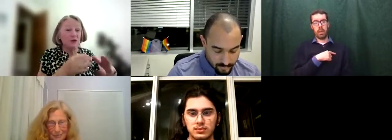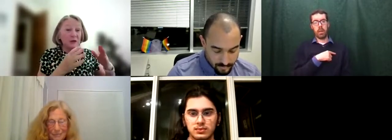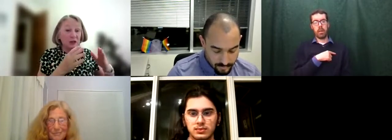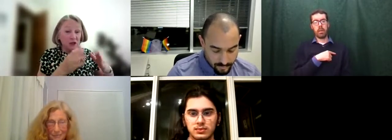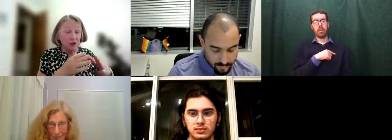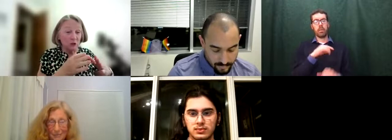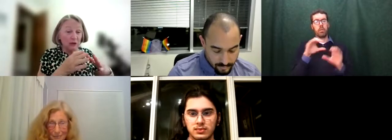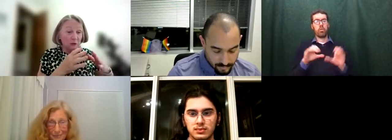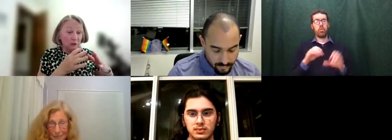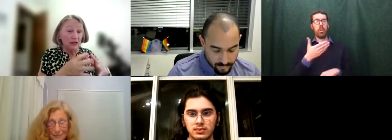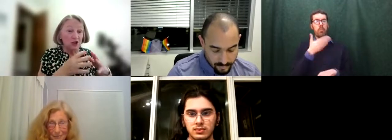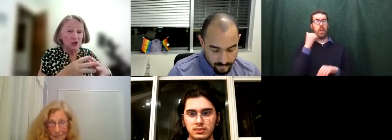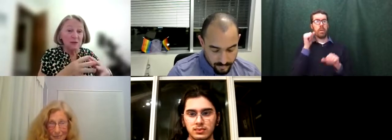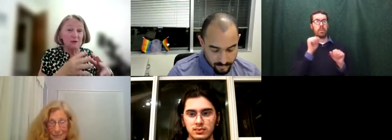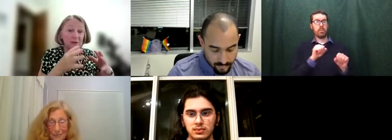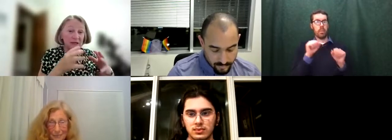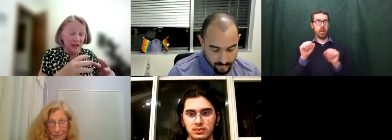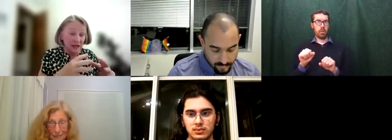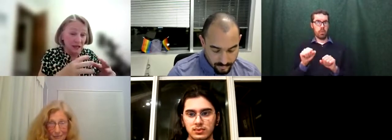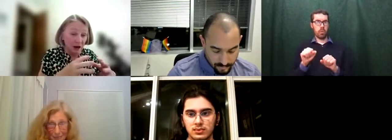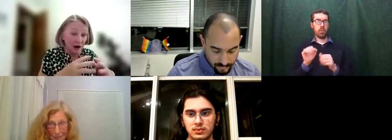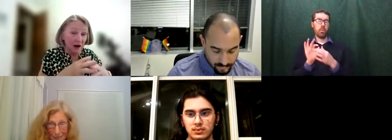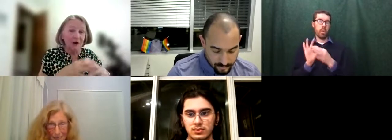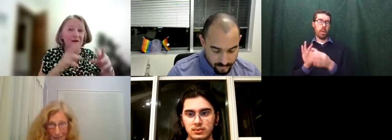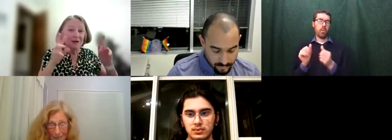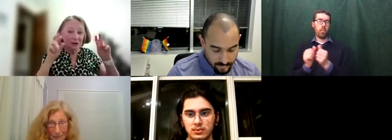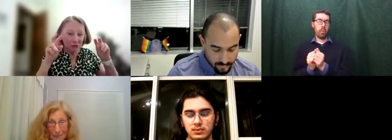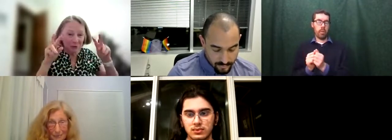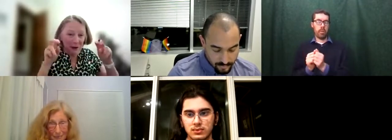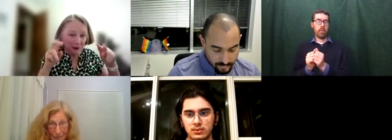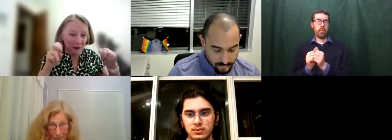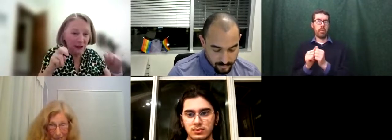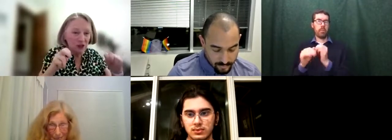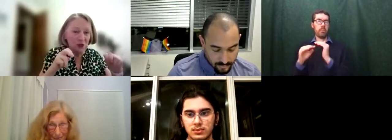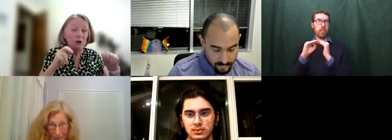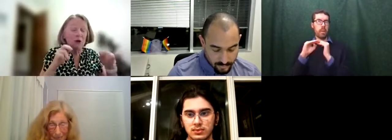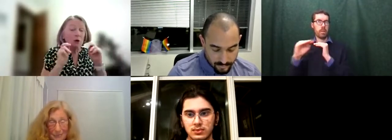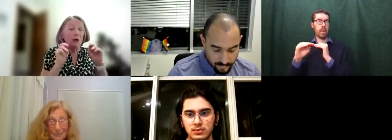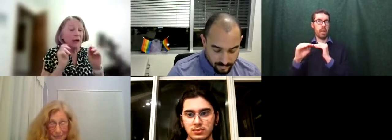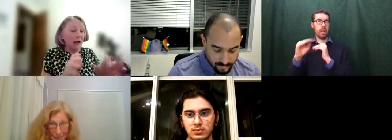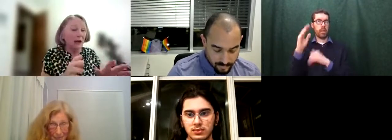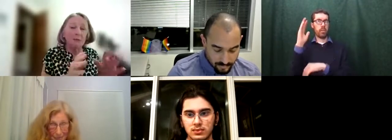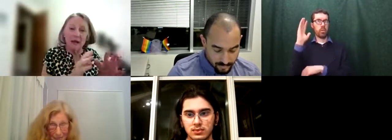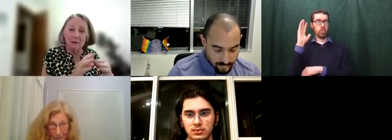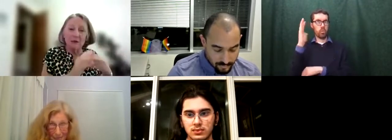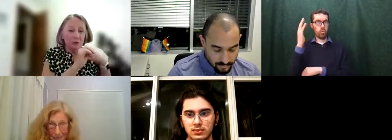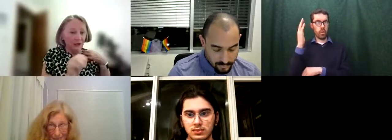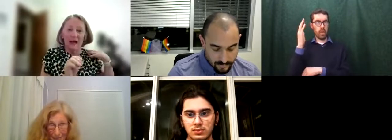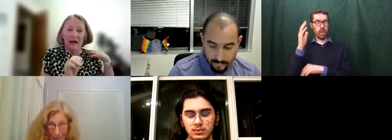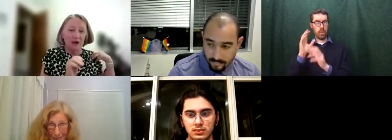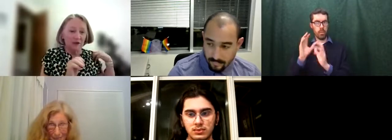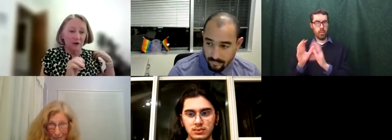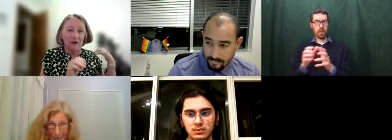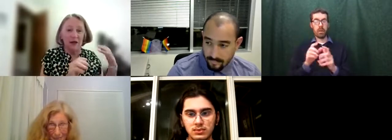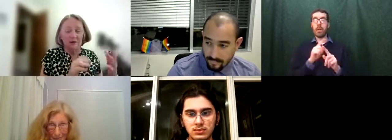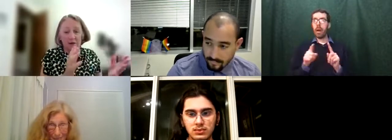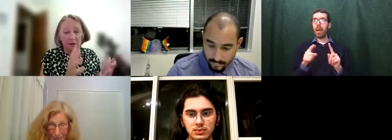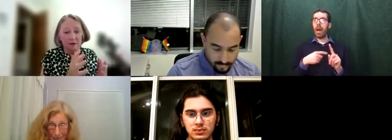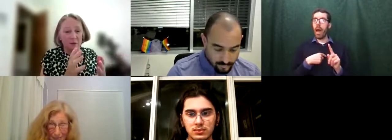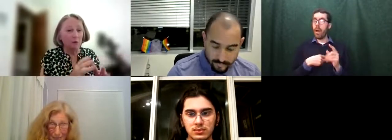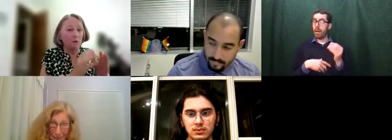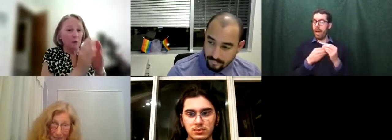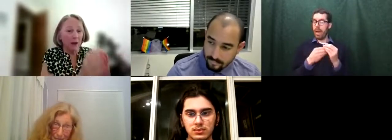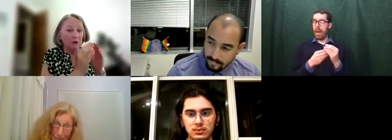doing the best we can do in relationship to maintaining our tree population. But I'm going to put a caveat in there